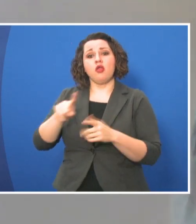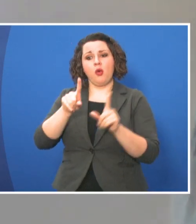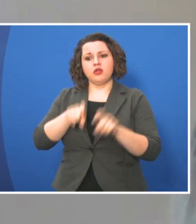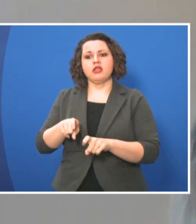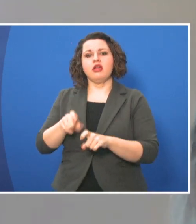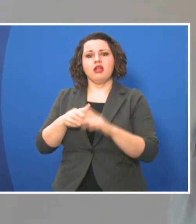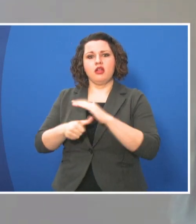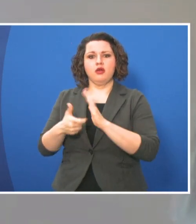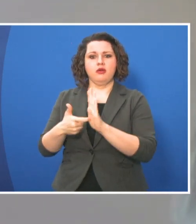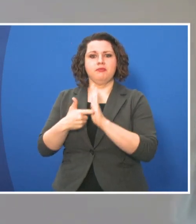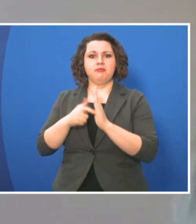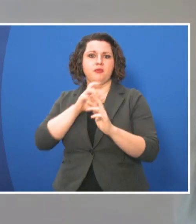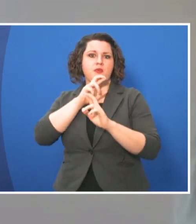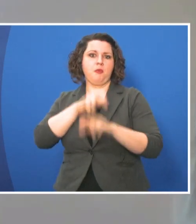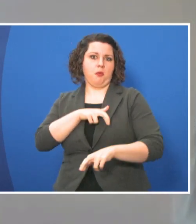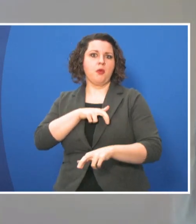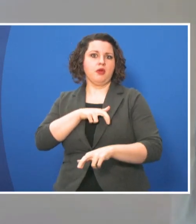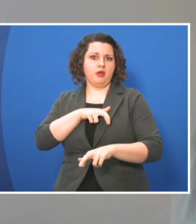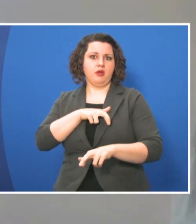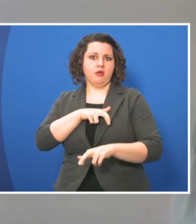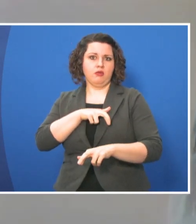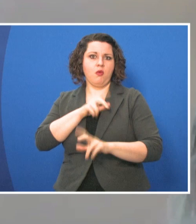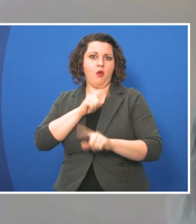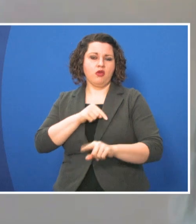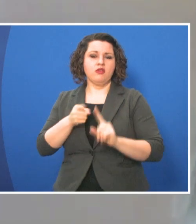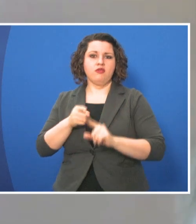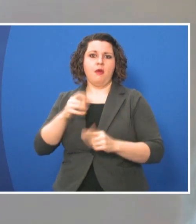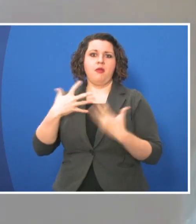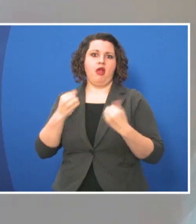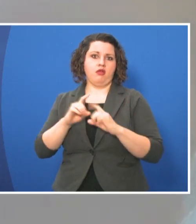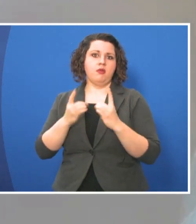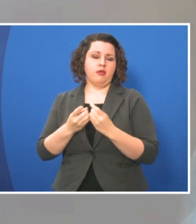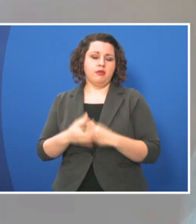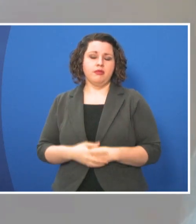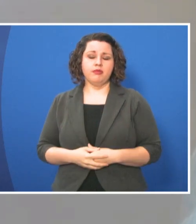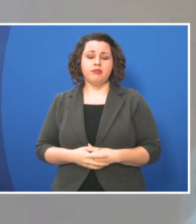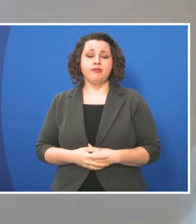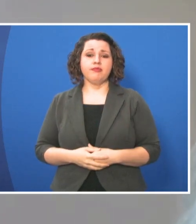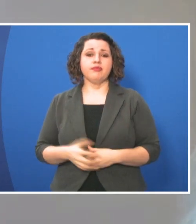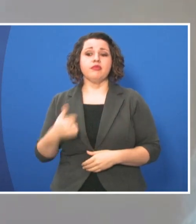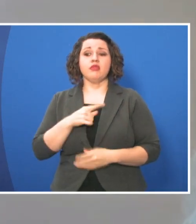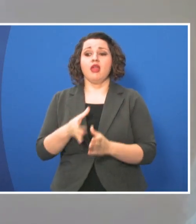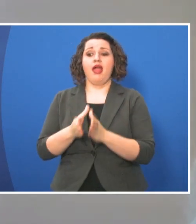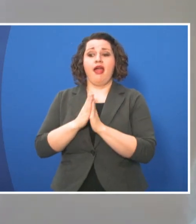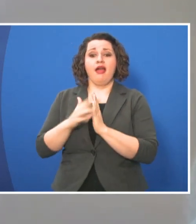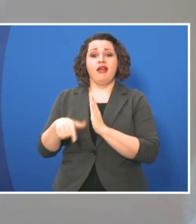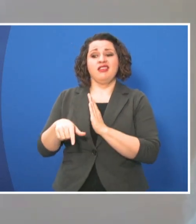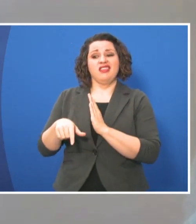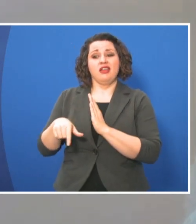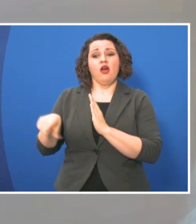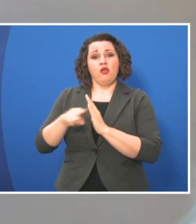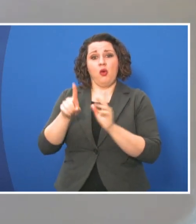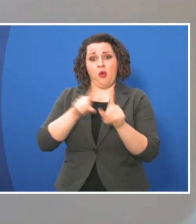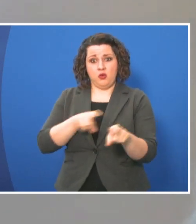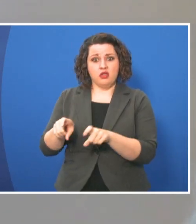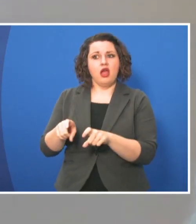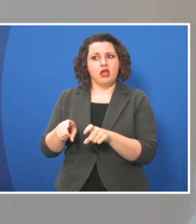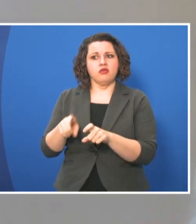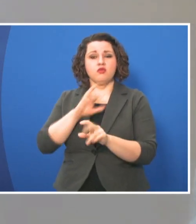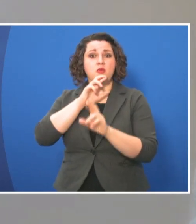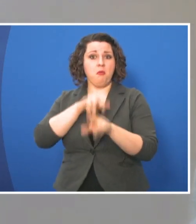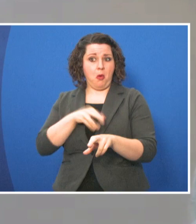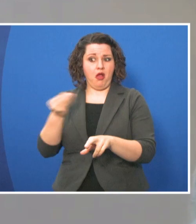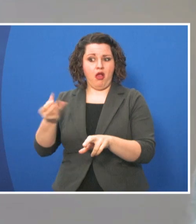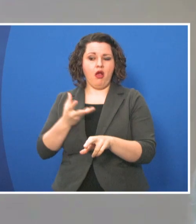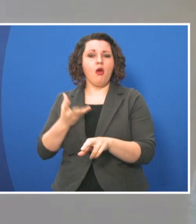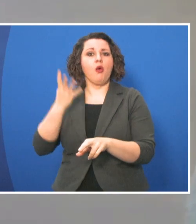the mandatory reporting order to the Iowa Department of Public Health. And we ask that these tests be reported to us because we do follow up